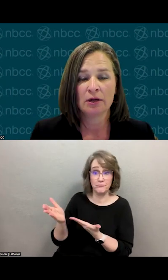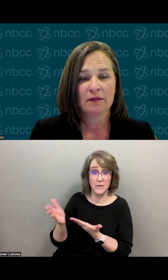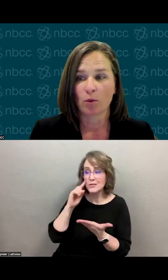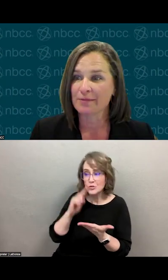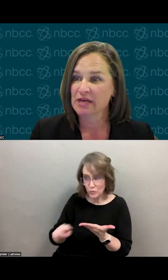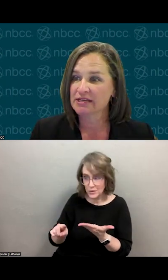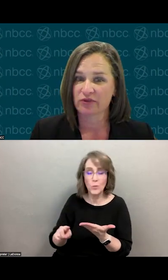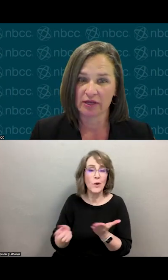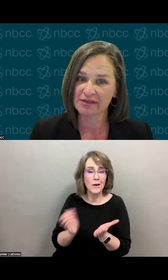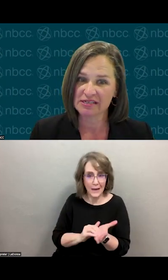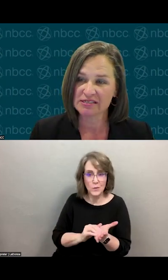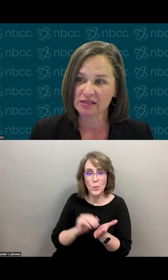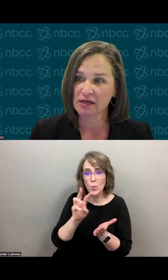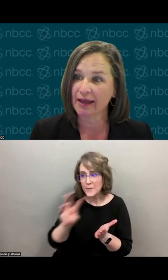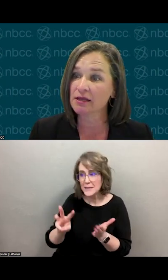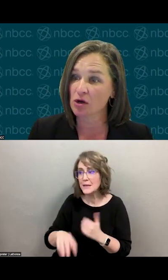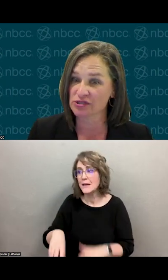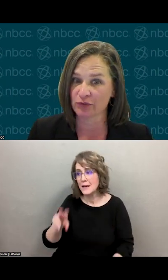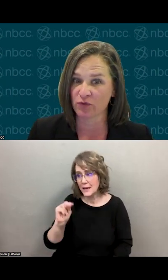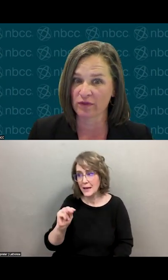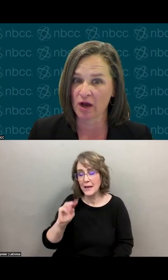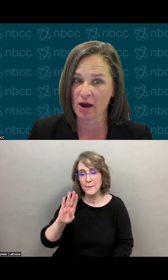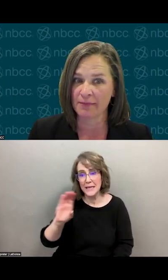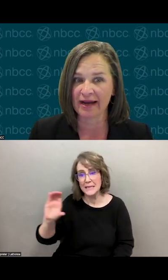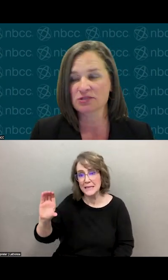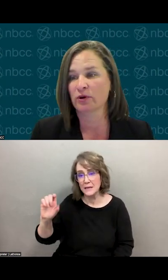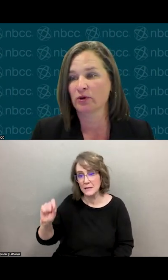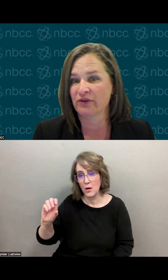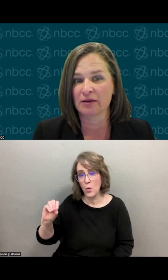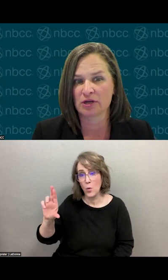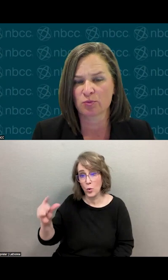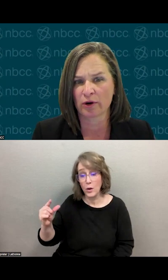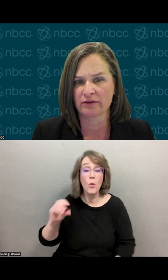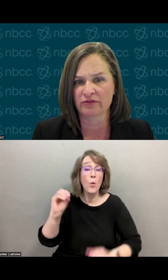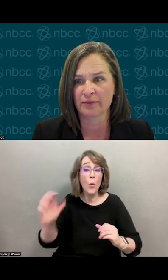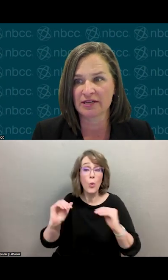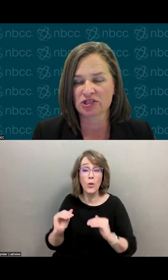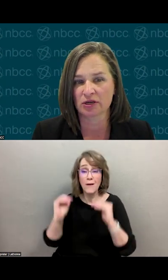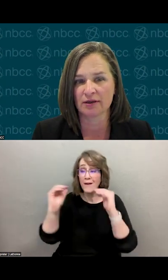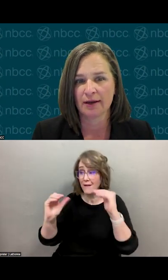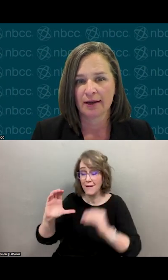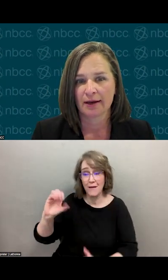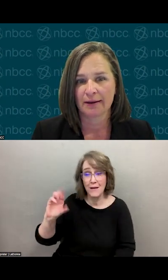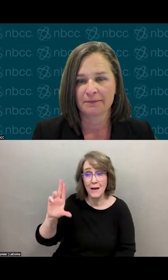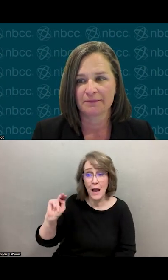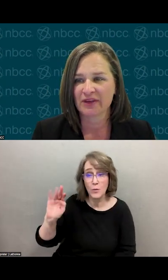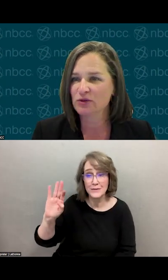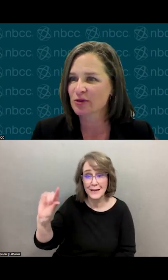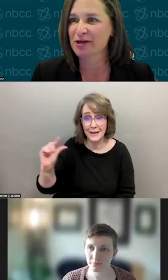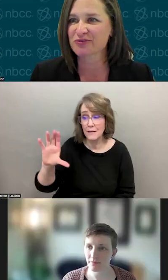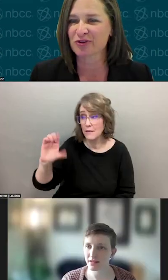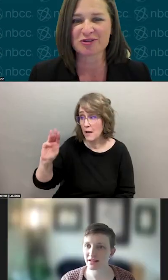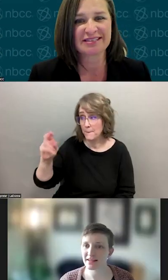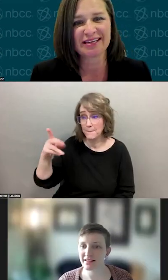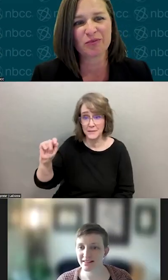out the websites for NBCC and also for the compact, where you'll find much more information. Thank you so